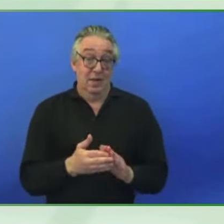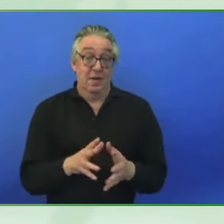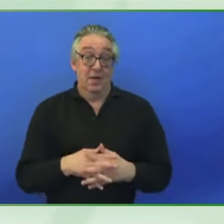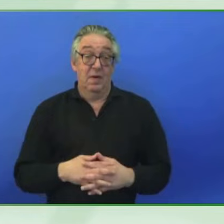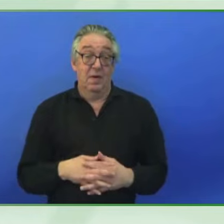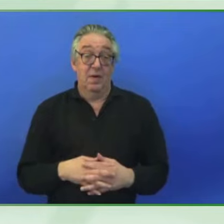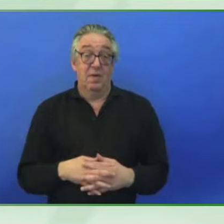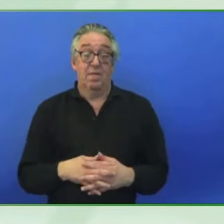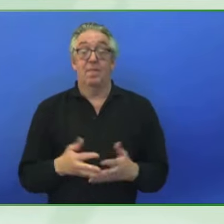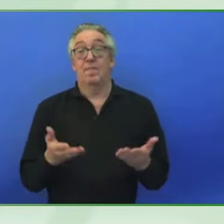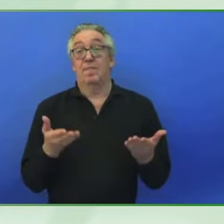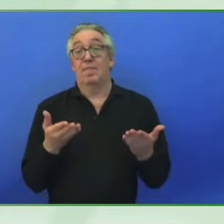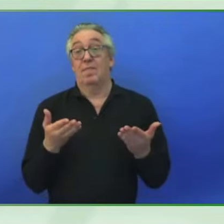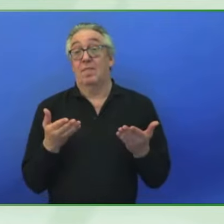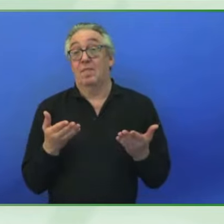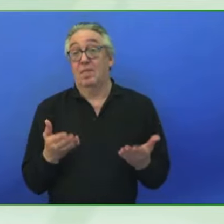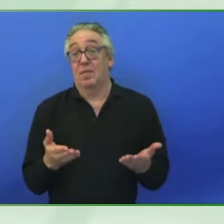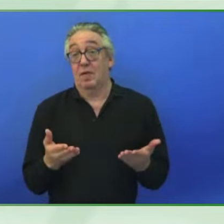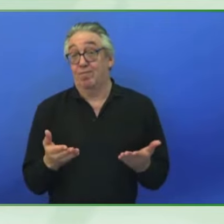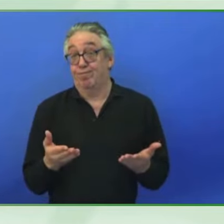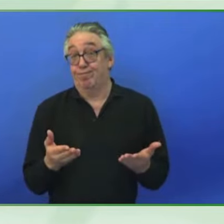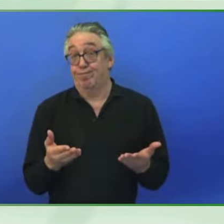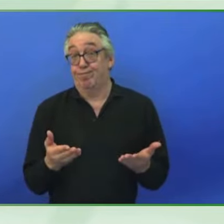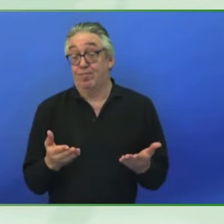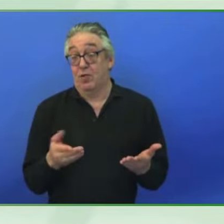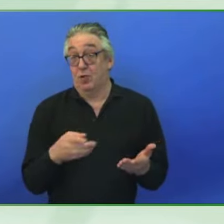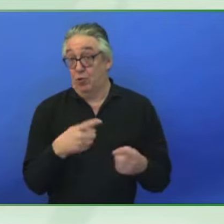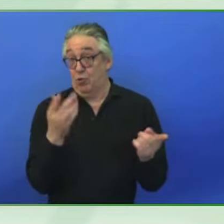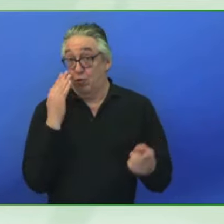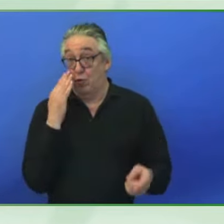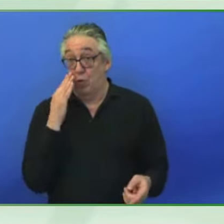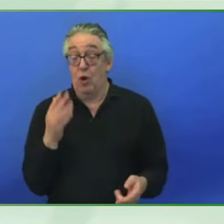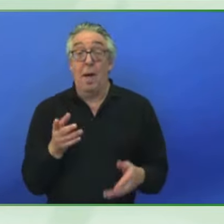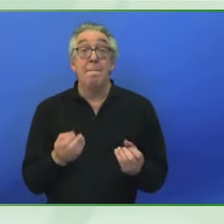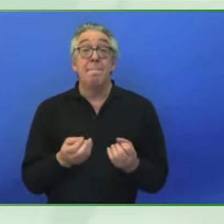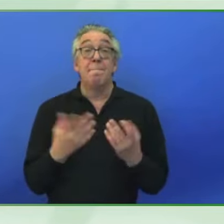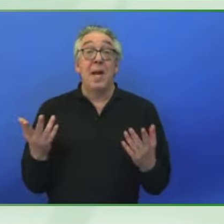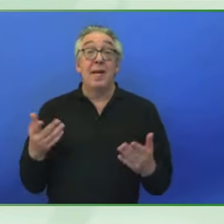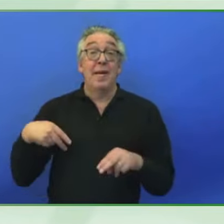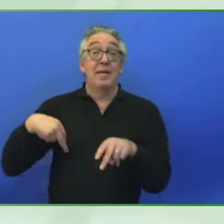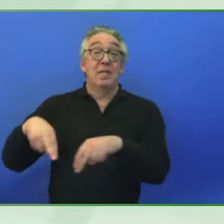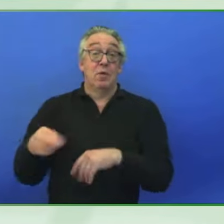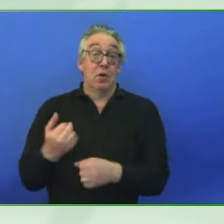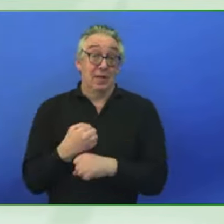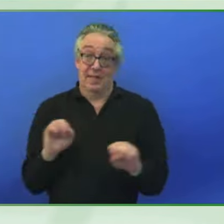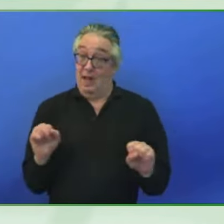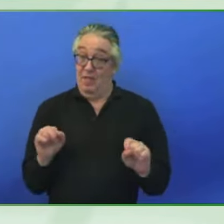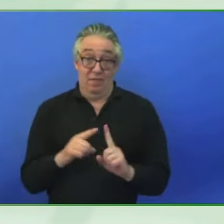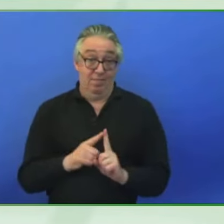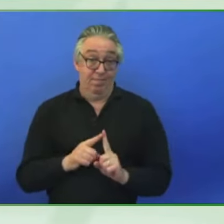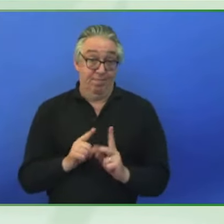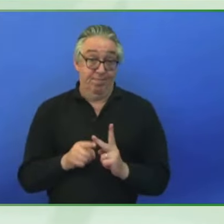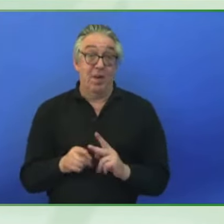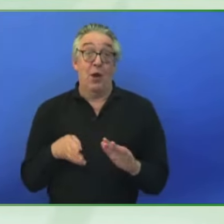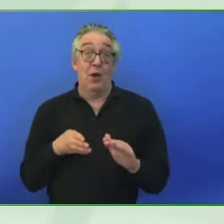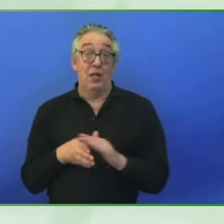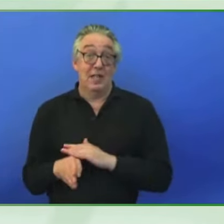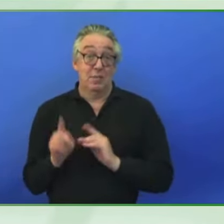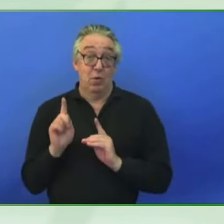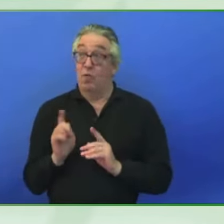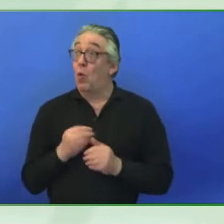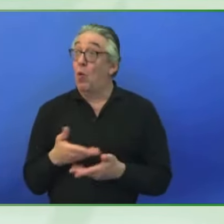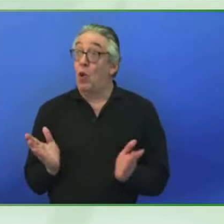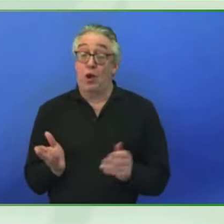know from our work with cities, too often sidewalks are not safe and they're not accessible to everyone. So like